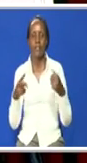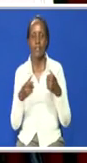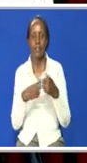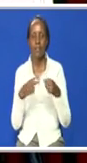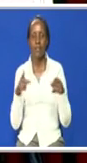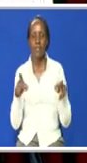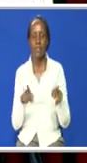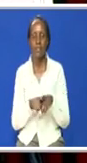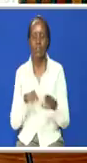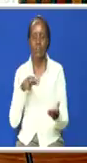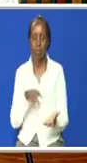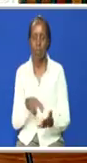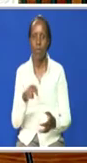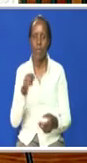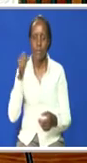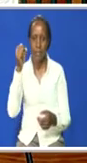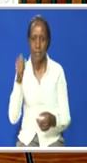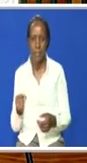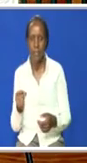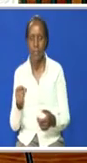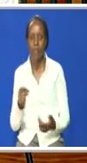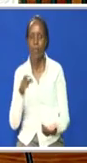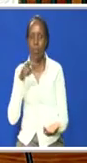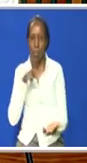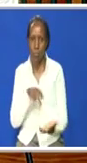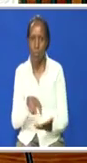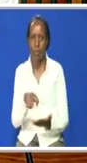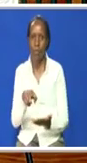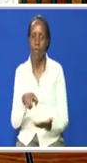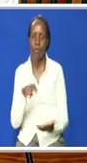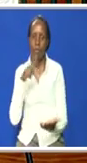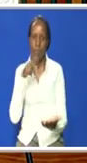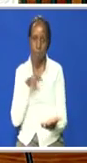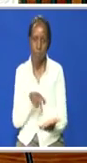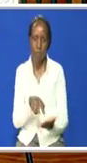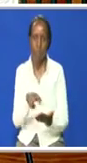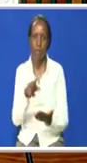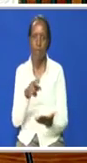stick. Walk, walk, walk.